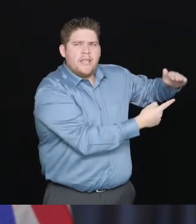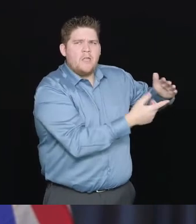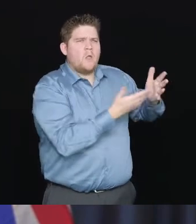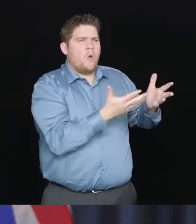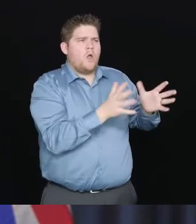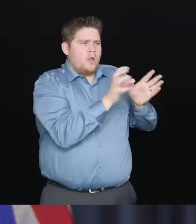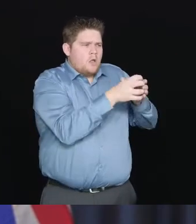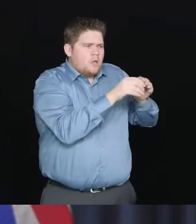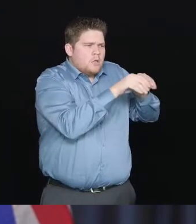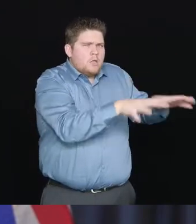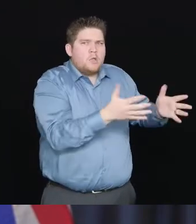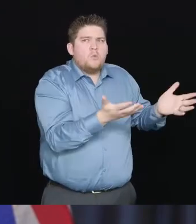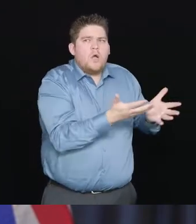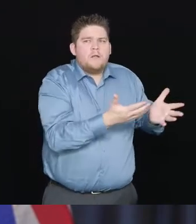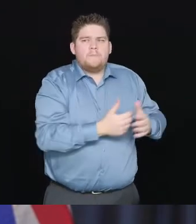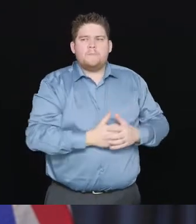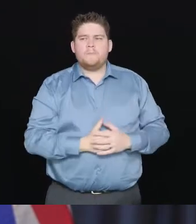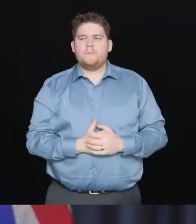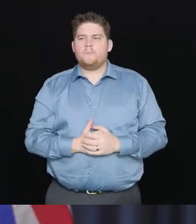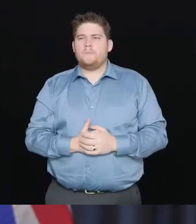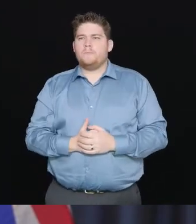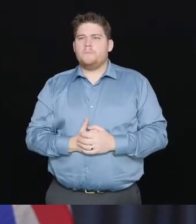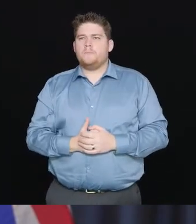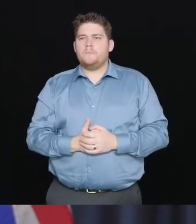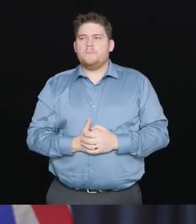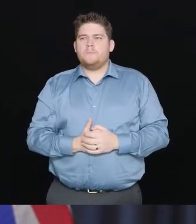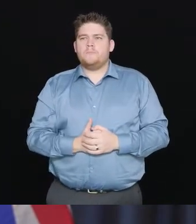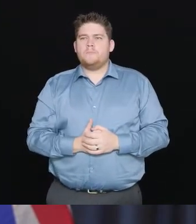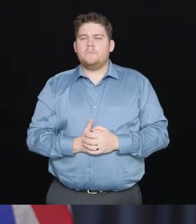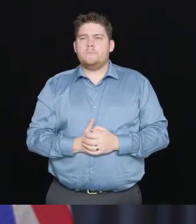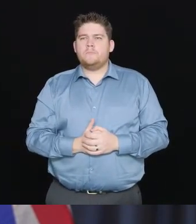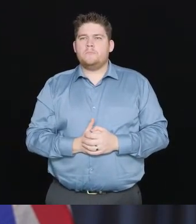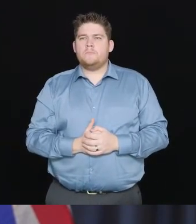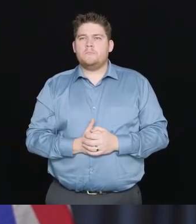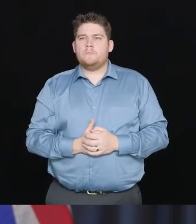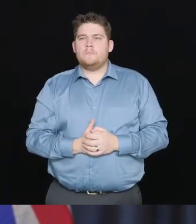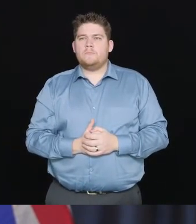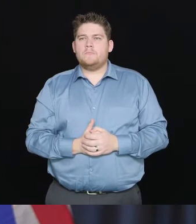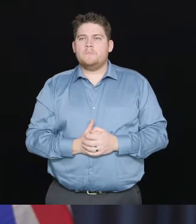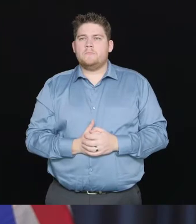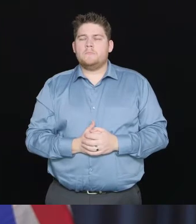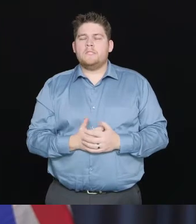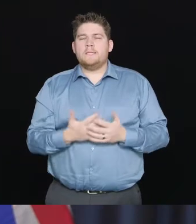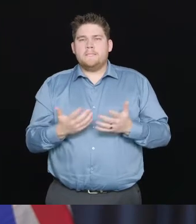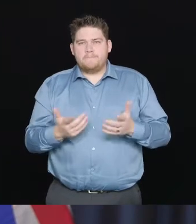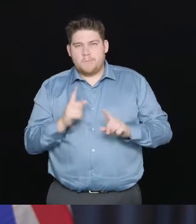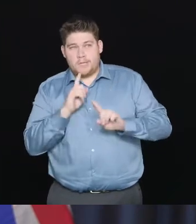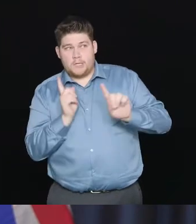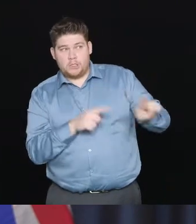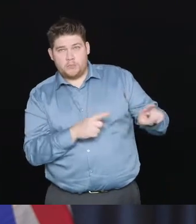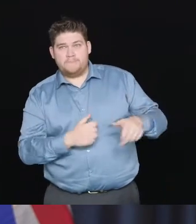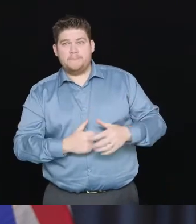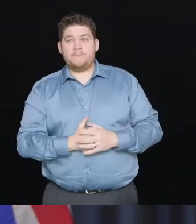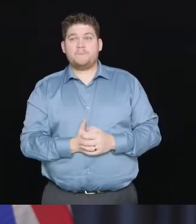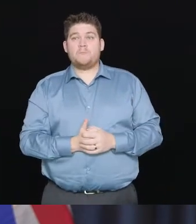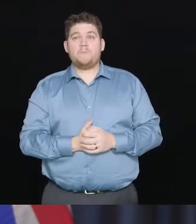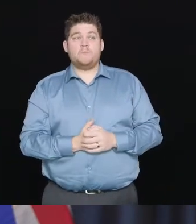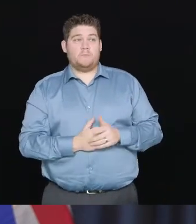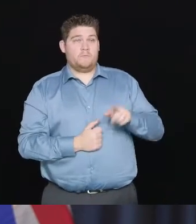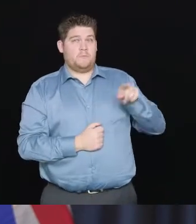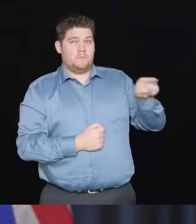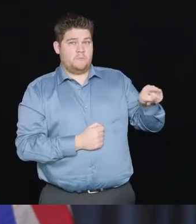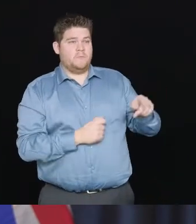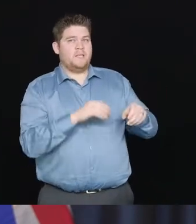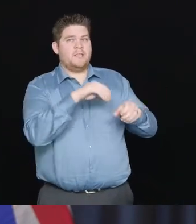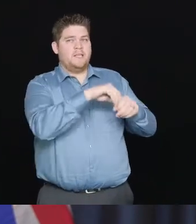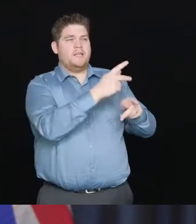this yesterday. We have a protocol that we've had for many years for outbreaks in care homes, and so that's part of what we are